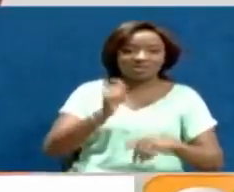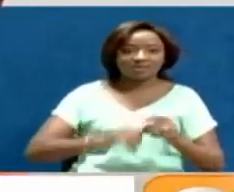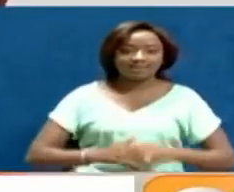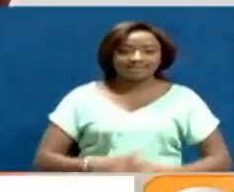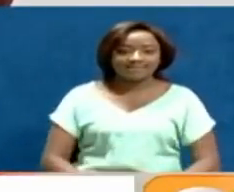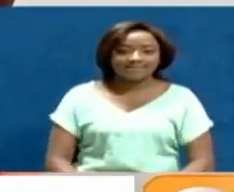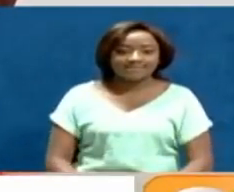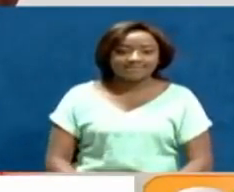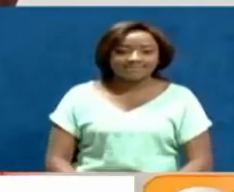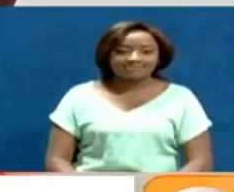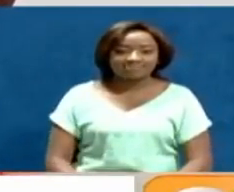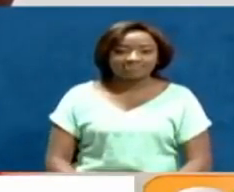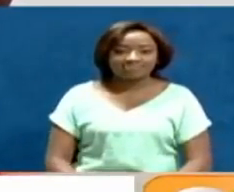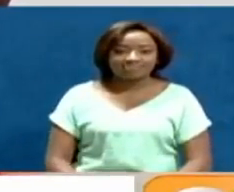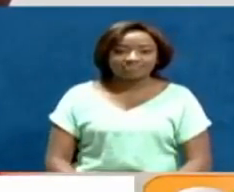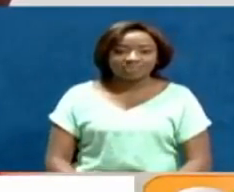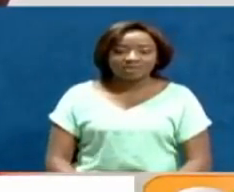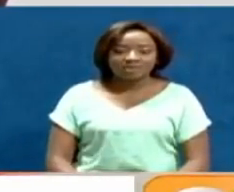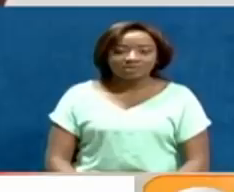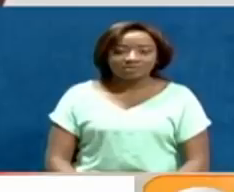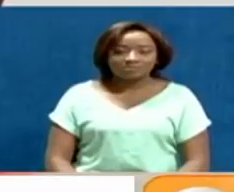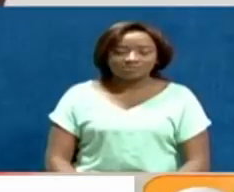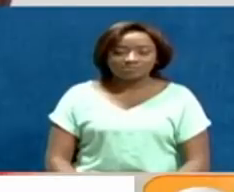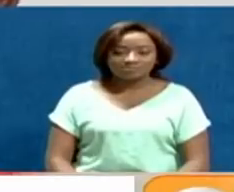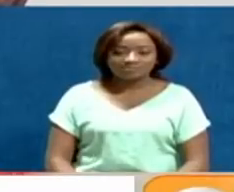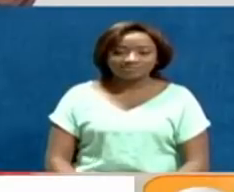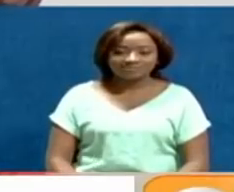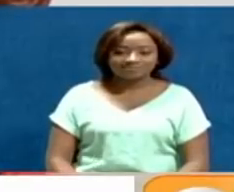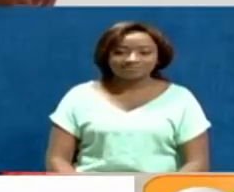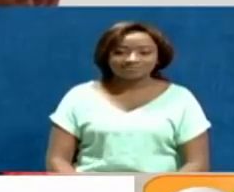want to know if she really knows you very well, because she told me about your favorite food. Now tell me, what's your favorite